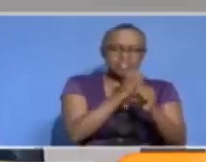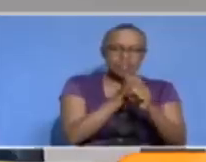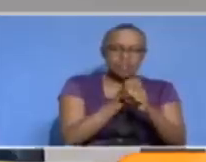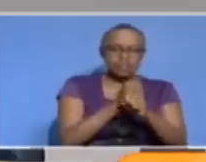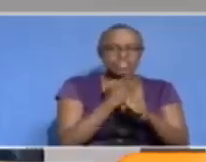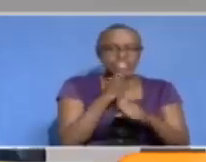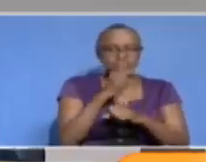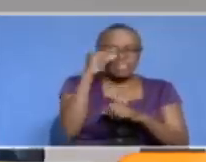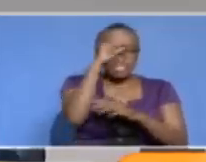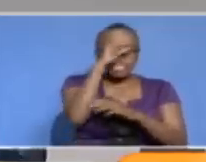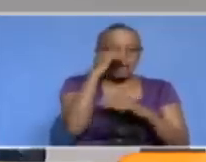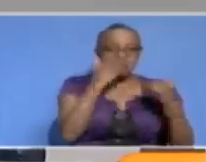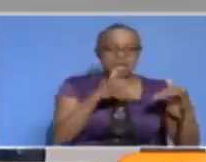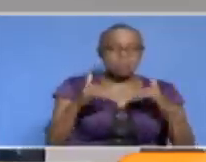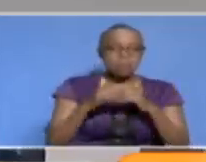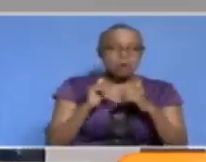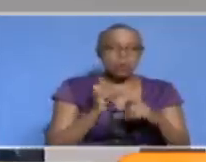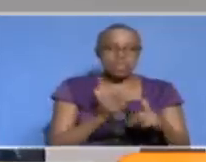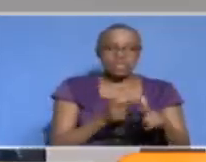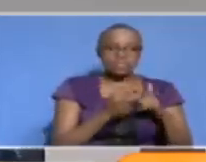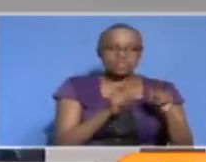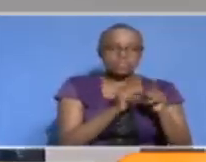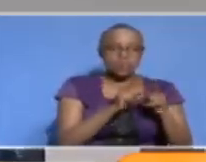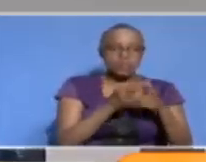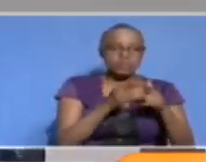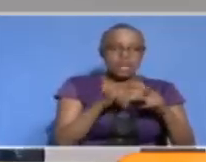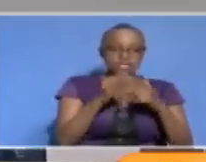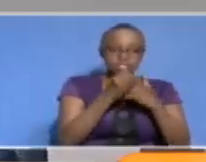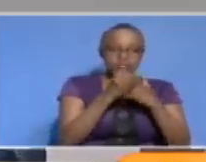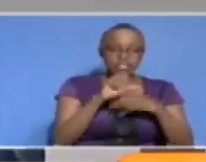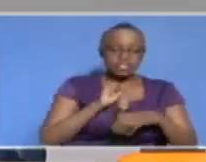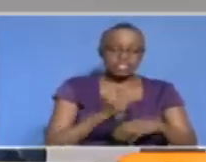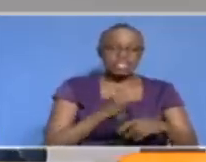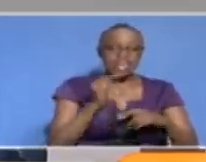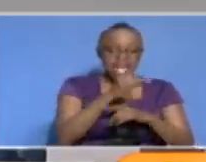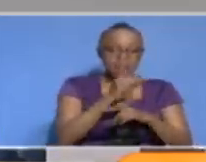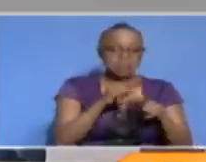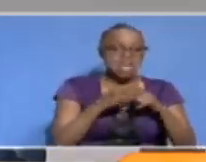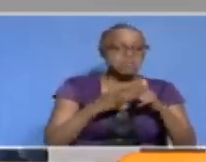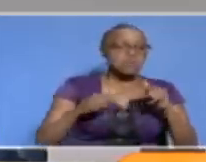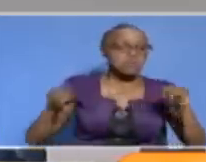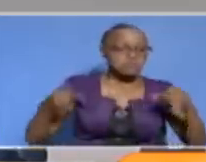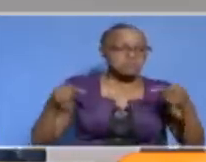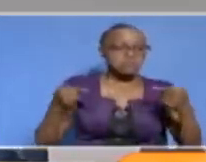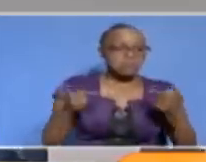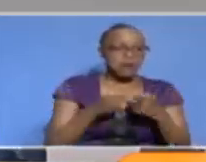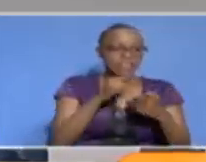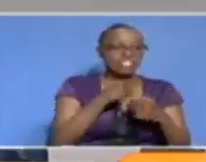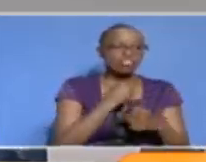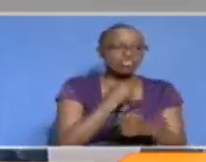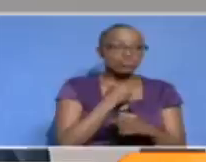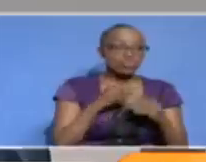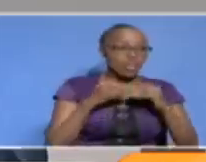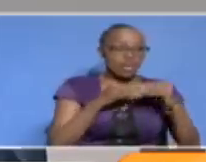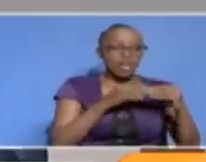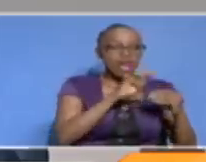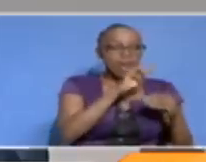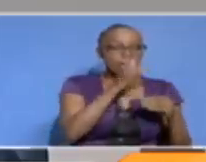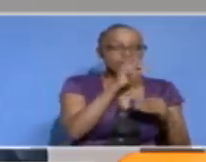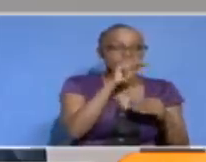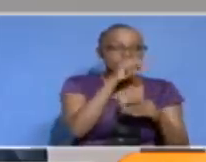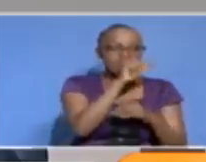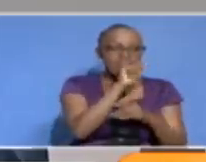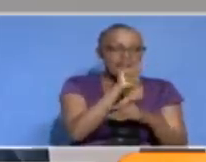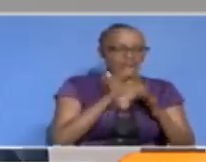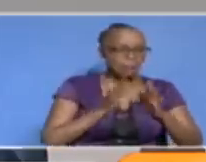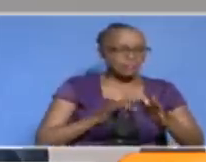you governor, anatuchezea. Tulimvuruga hapa akiwa senator. Sahi ya kujapa tutamvuruga. I want to tell them, that union led by Matidla, I'm not a person